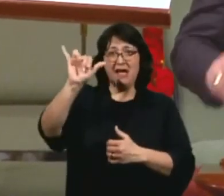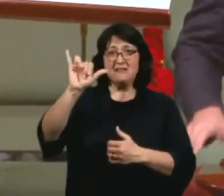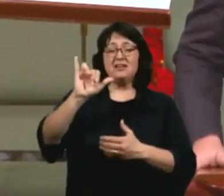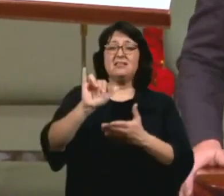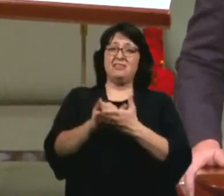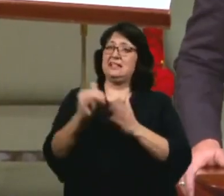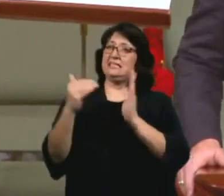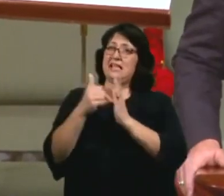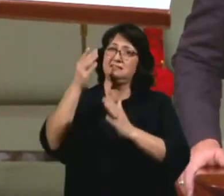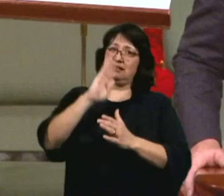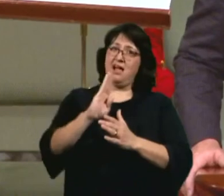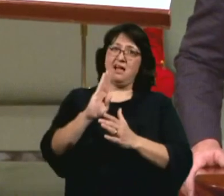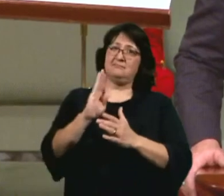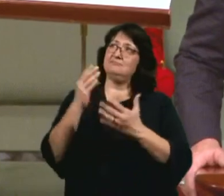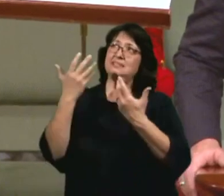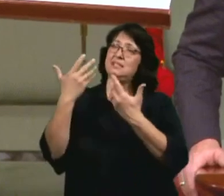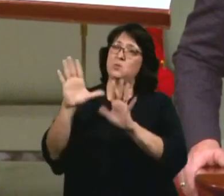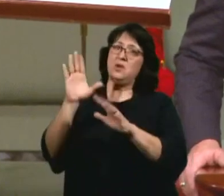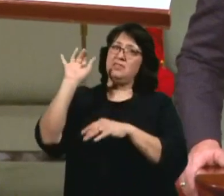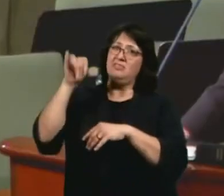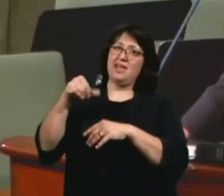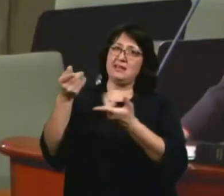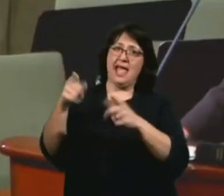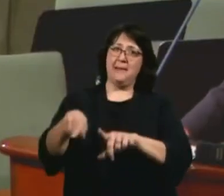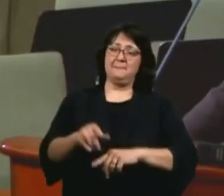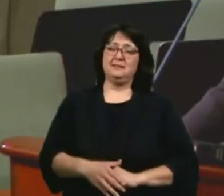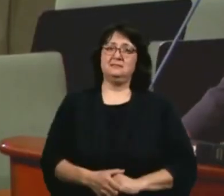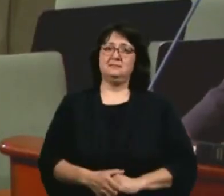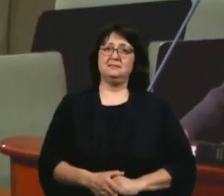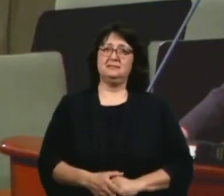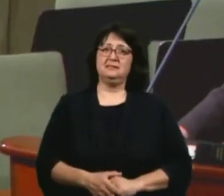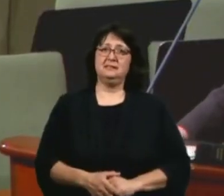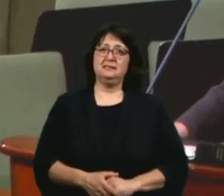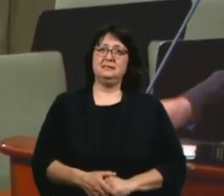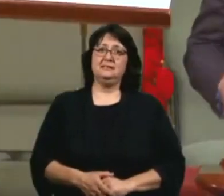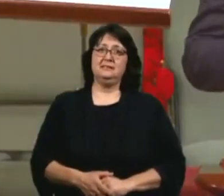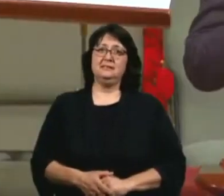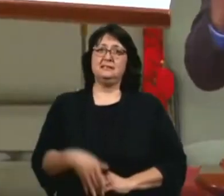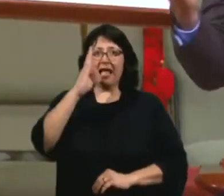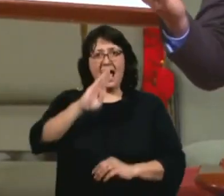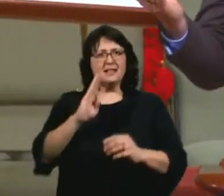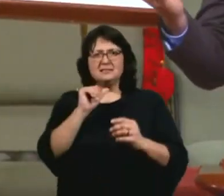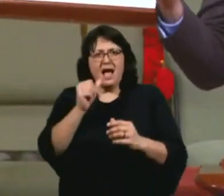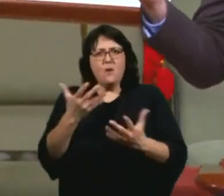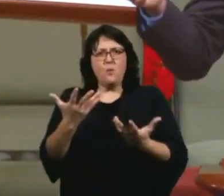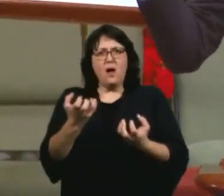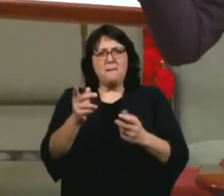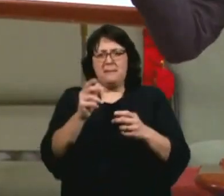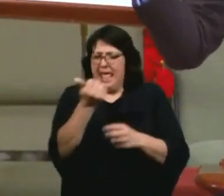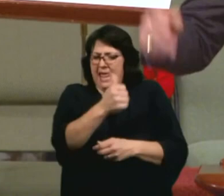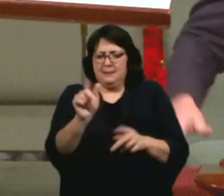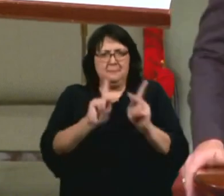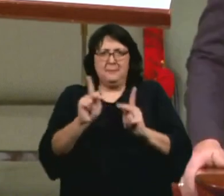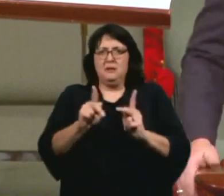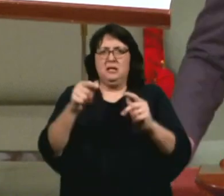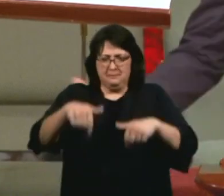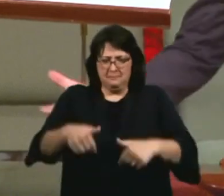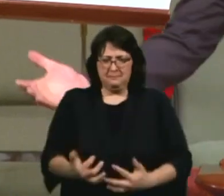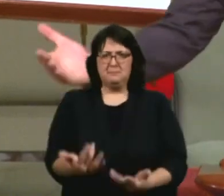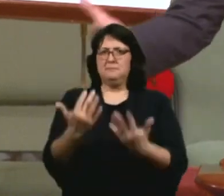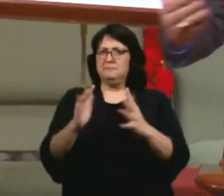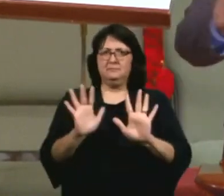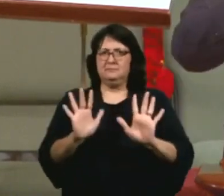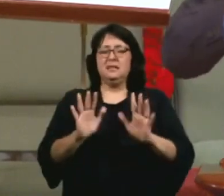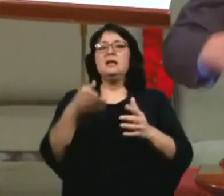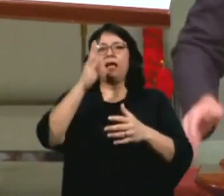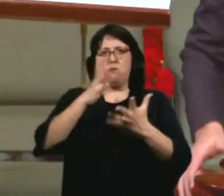will. He didn't want that to happen. But because He's not willing that any would perish or die the second time, but that